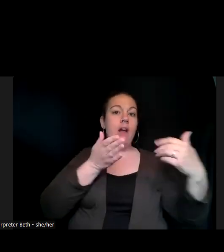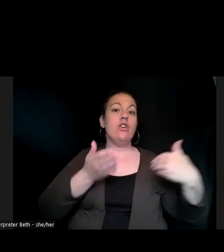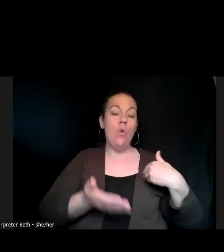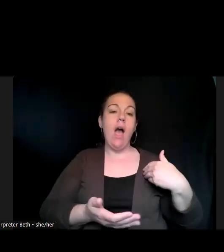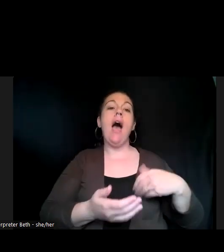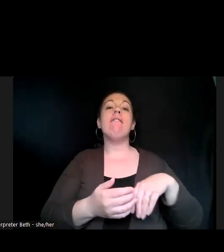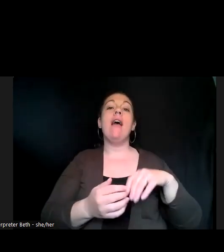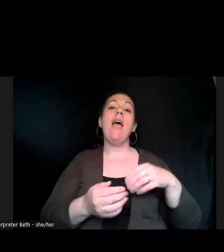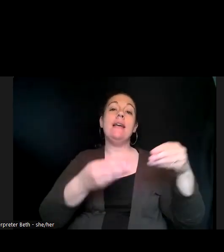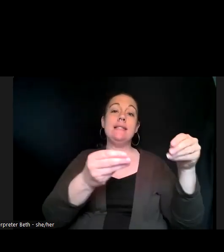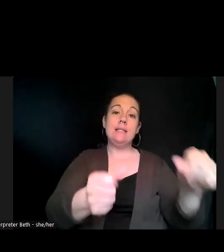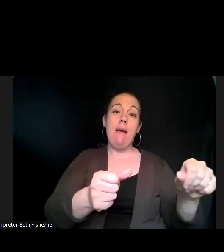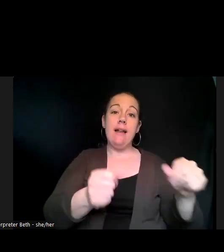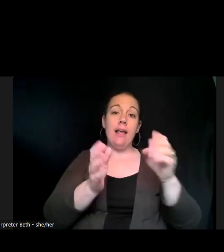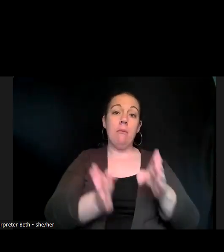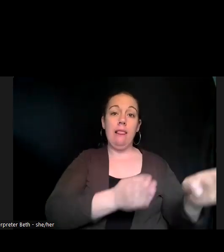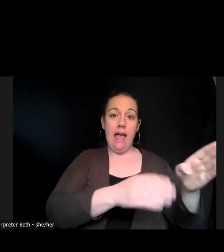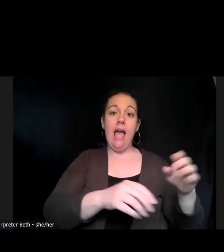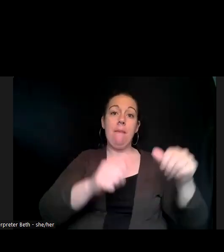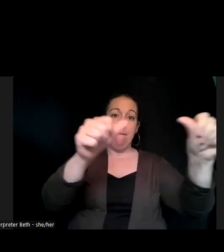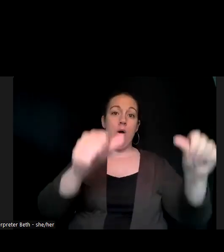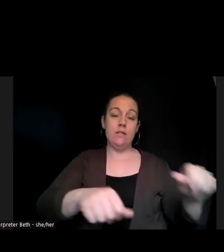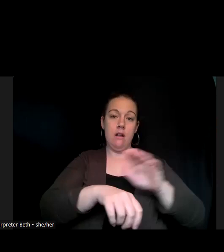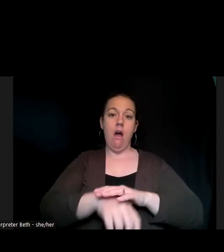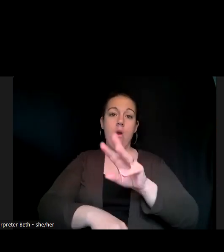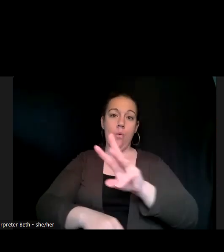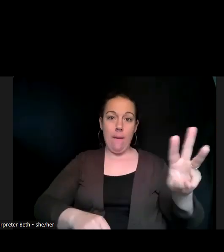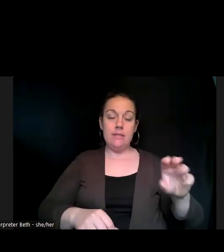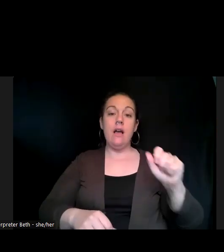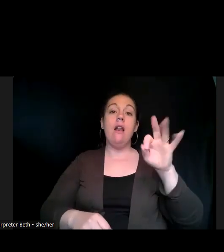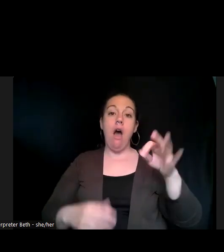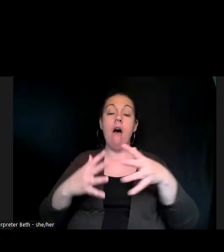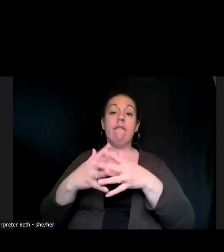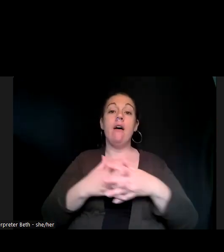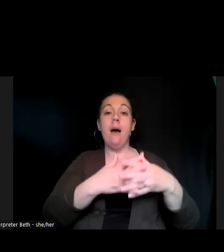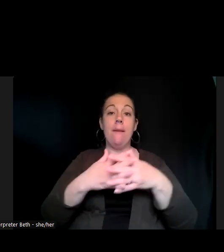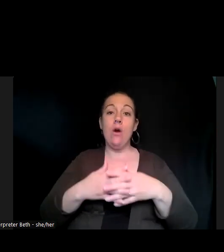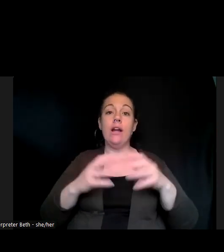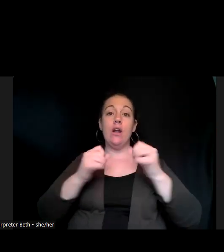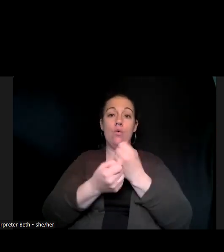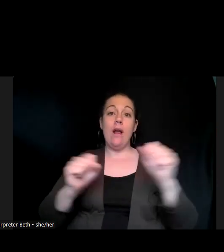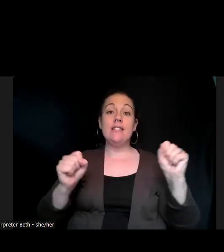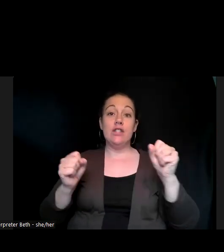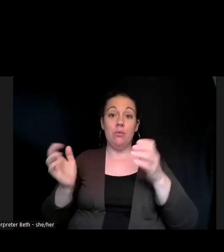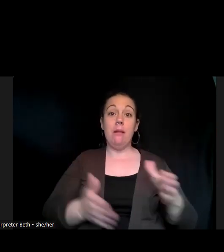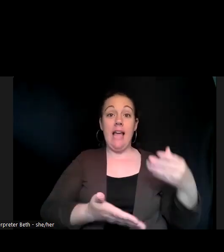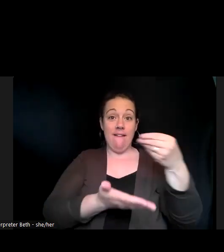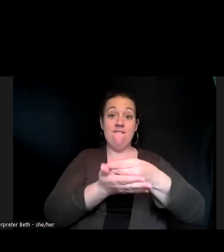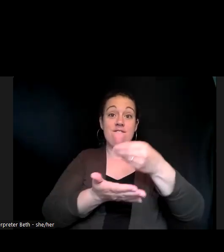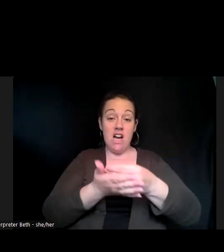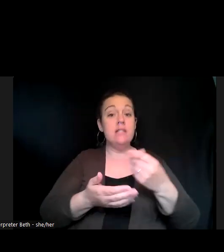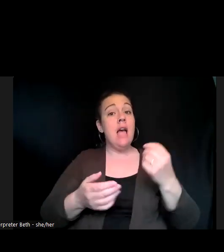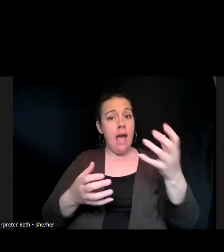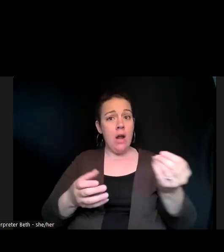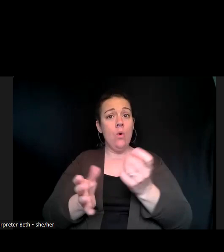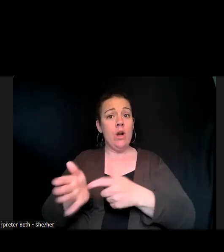posted on their website of the American Rescue Plan funds and how they're going to be spent in their communities. And those were required to be created with meaningful